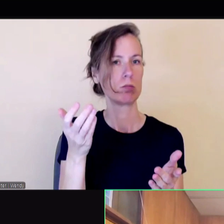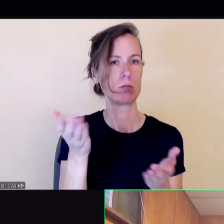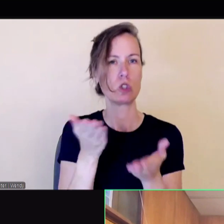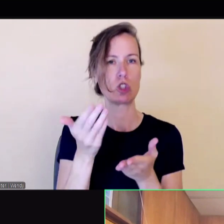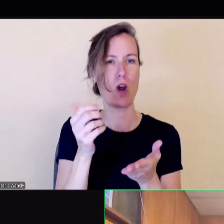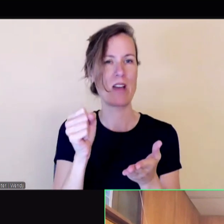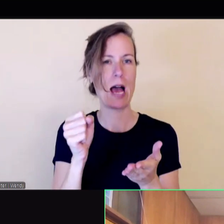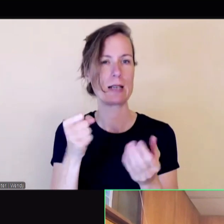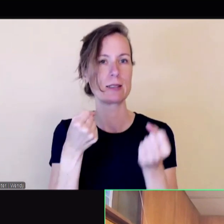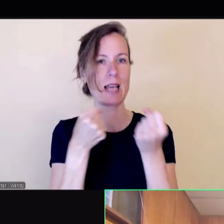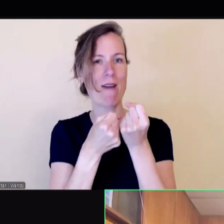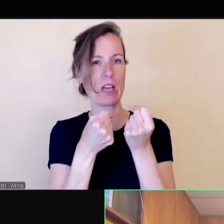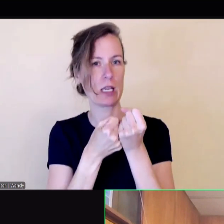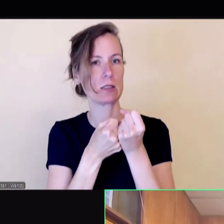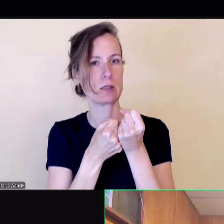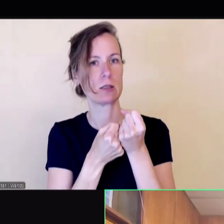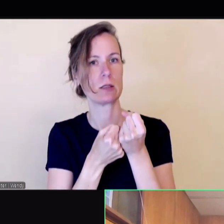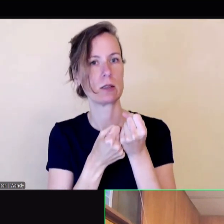the